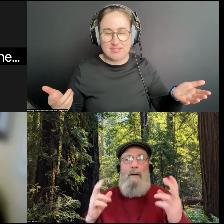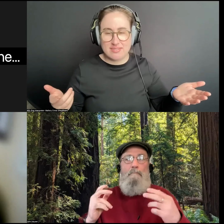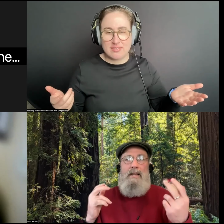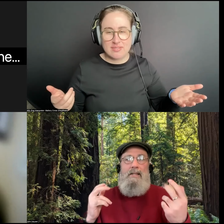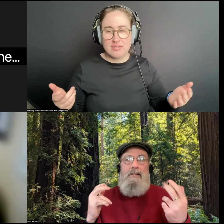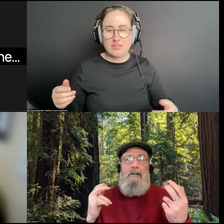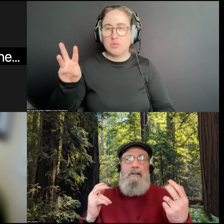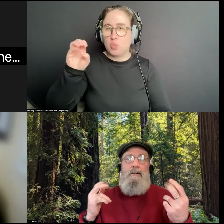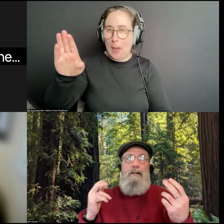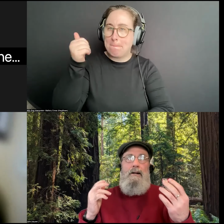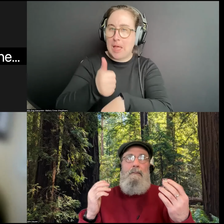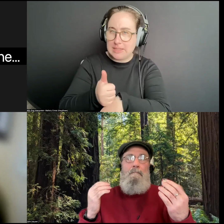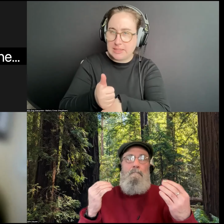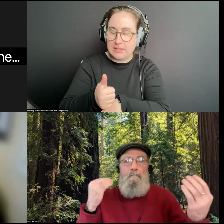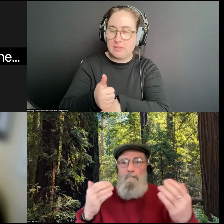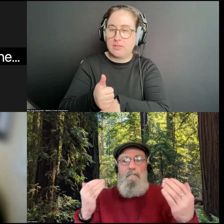It's web-based